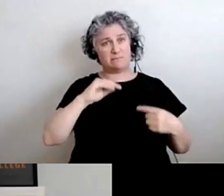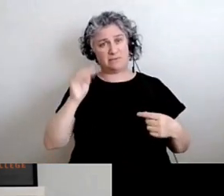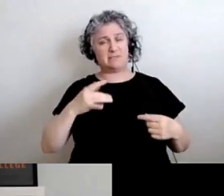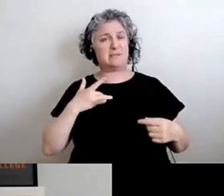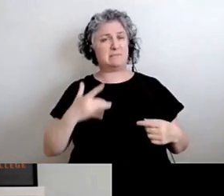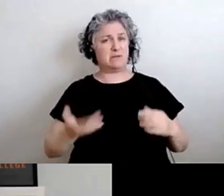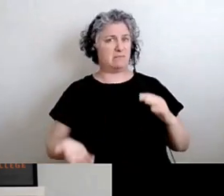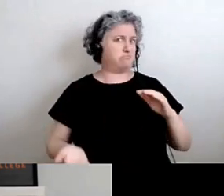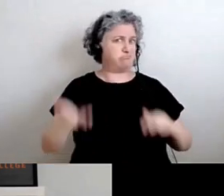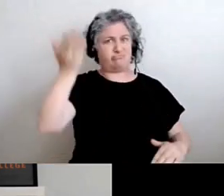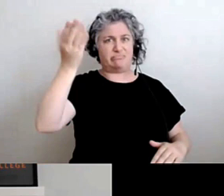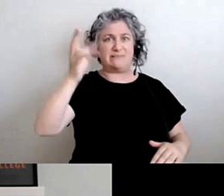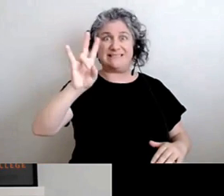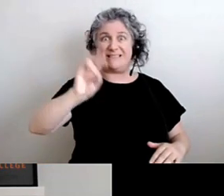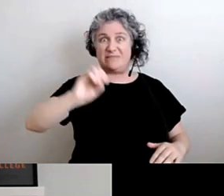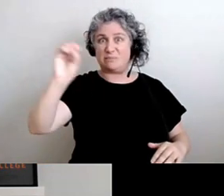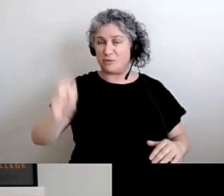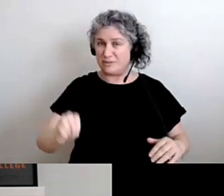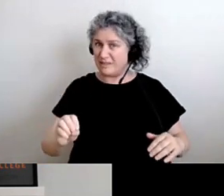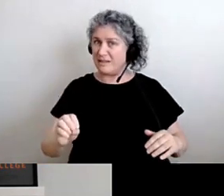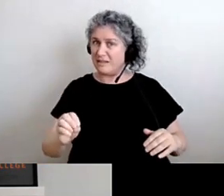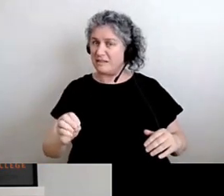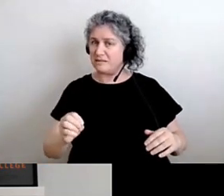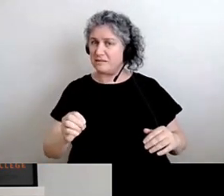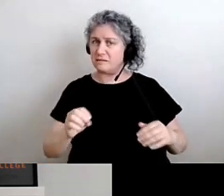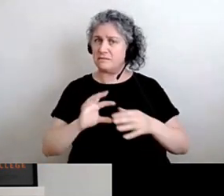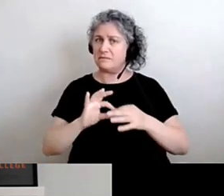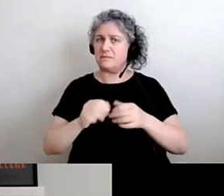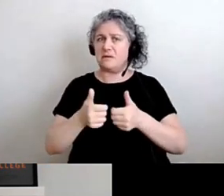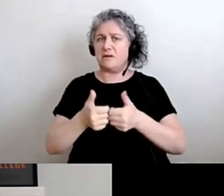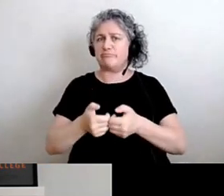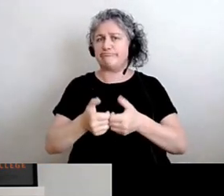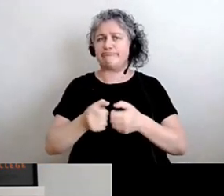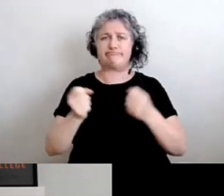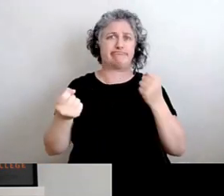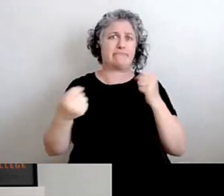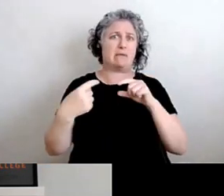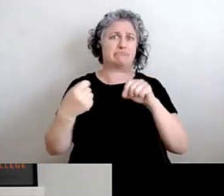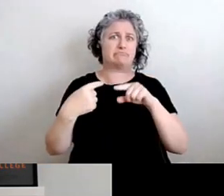on Facebook. It really is just more effective.